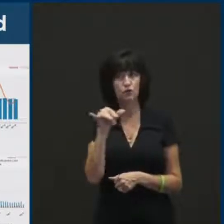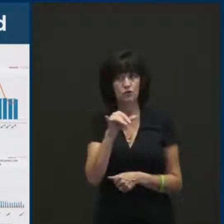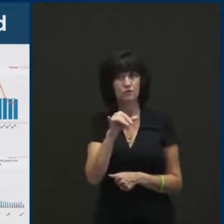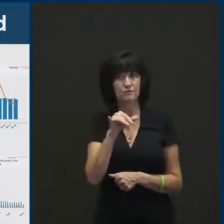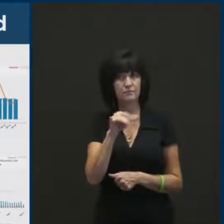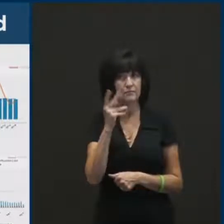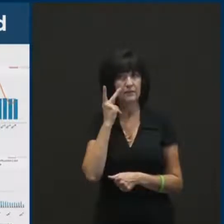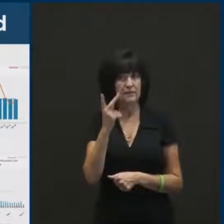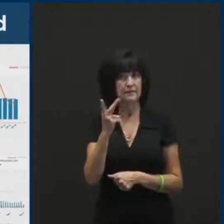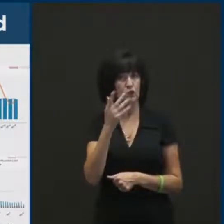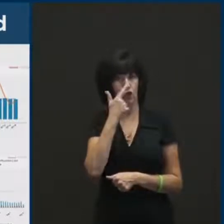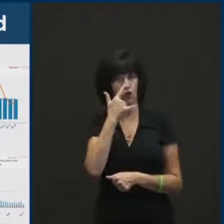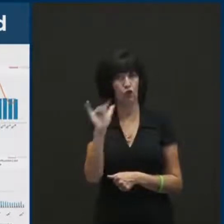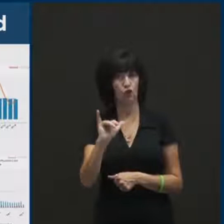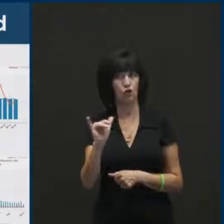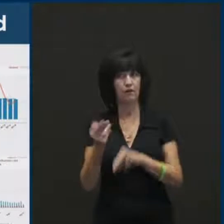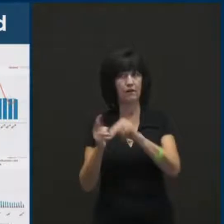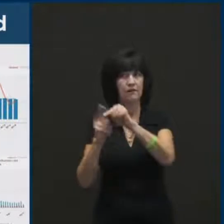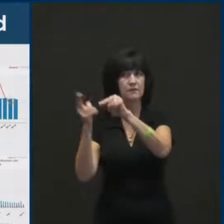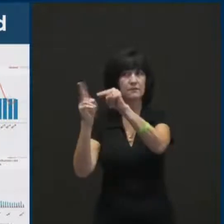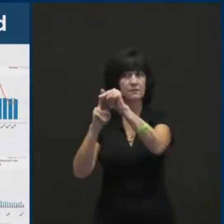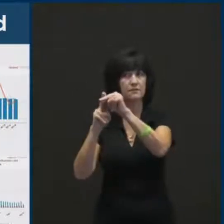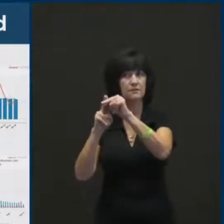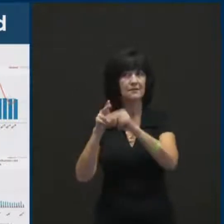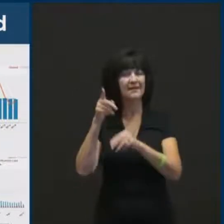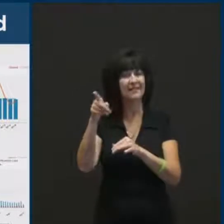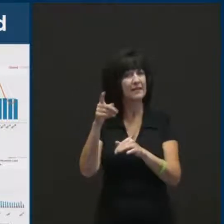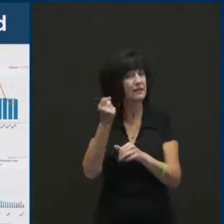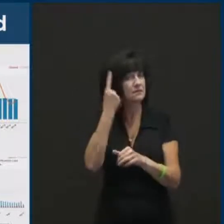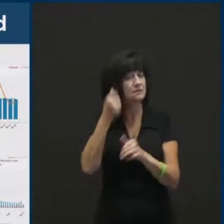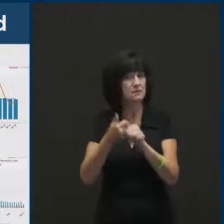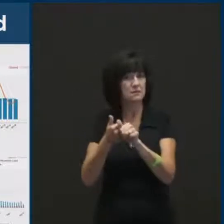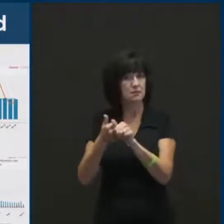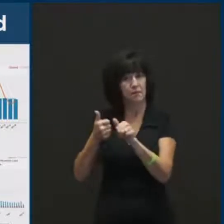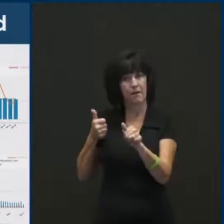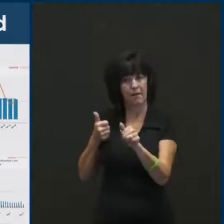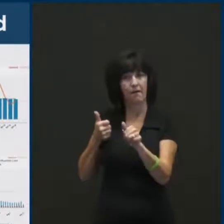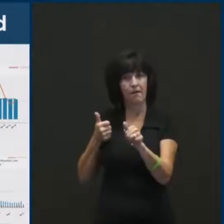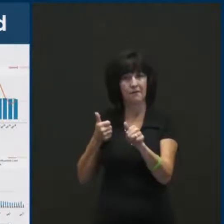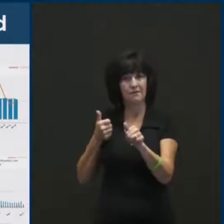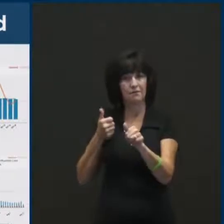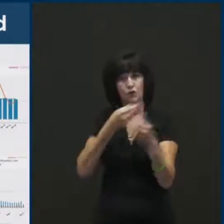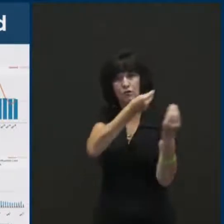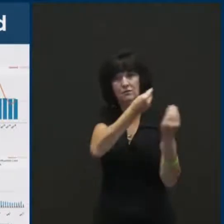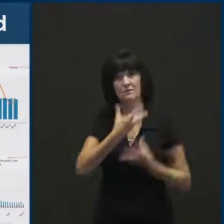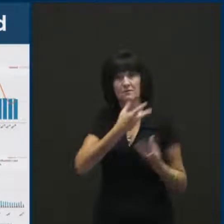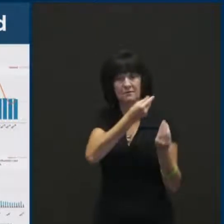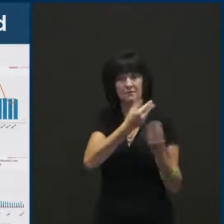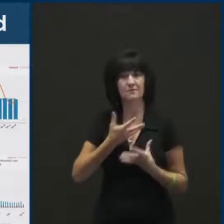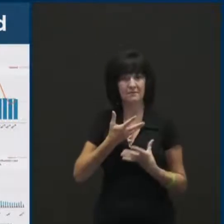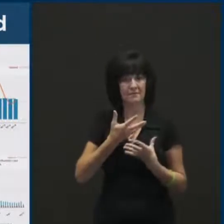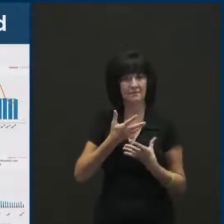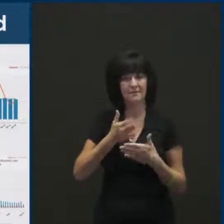and so we know this is a lagging indicator, and hopefully that middle graph will